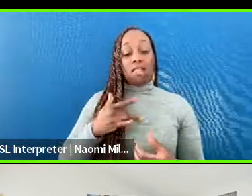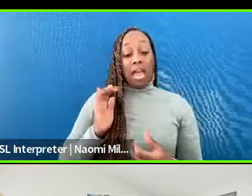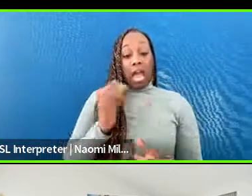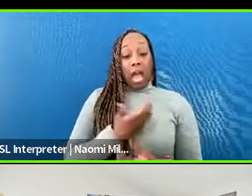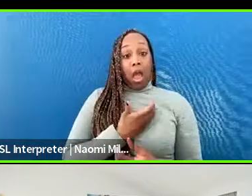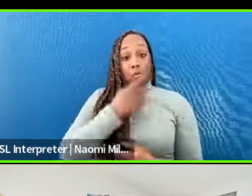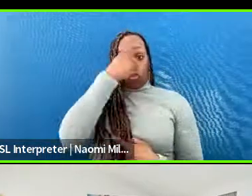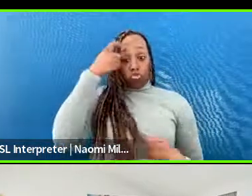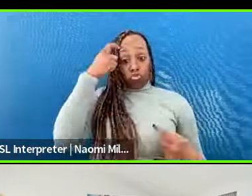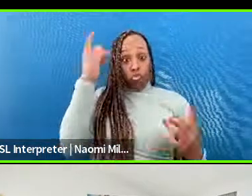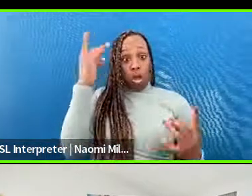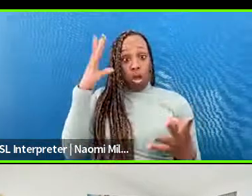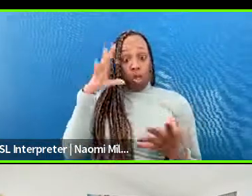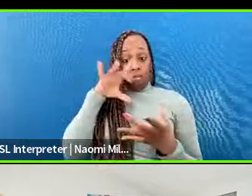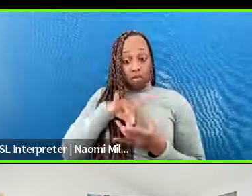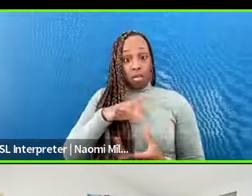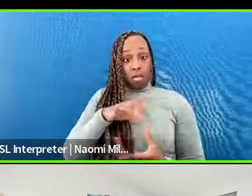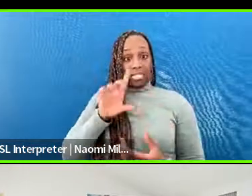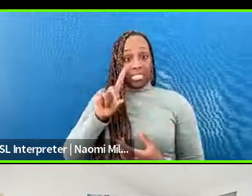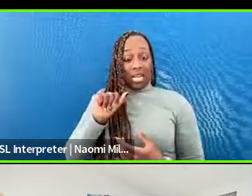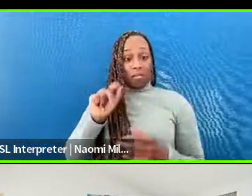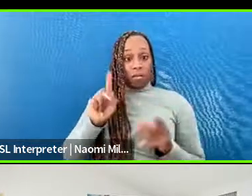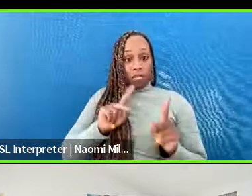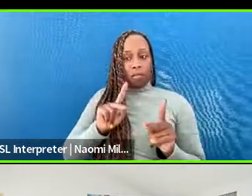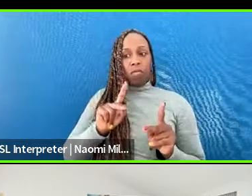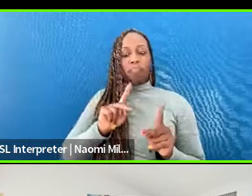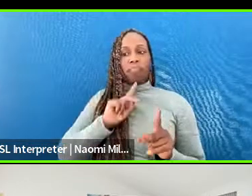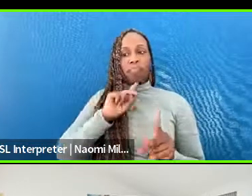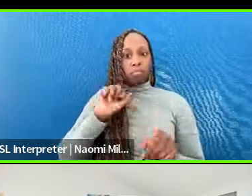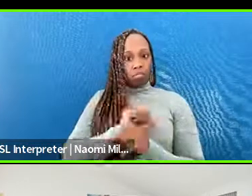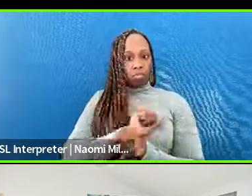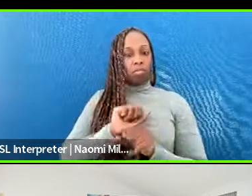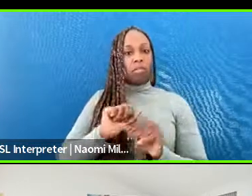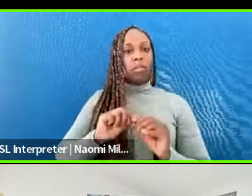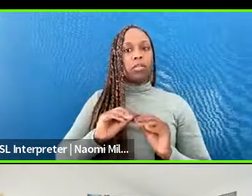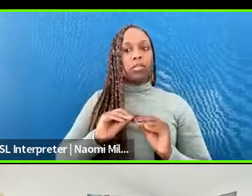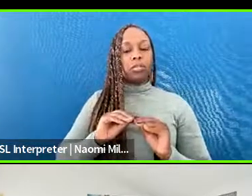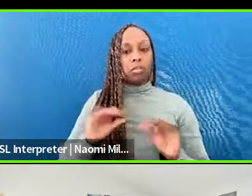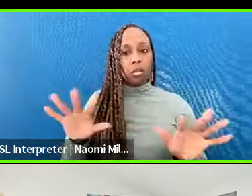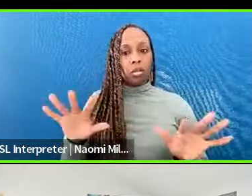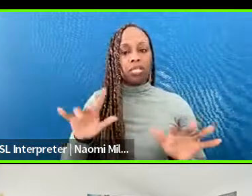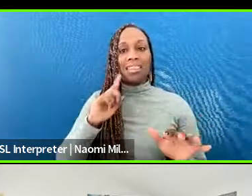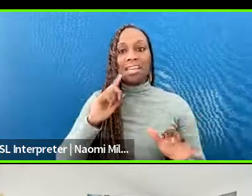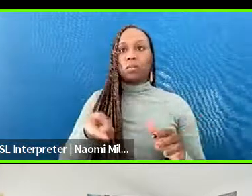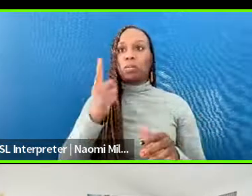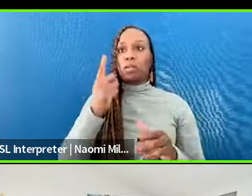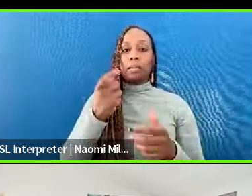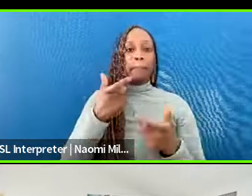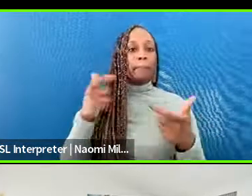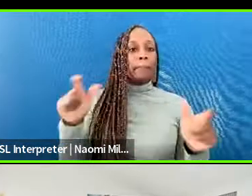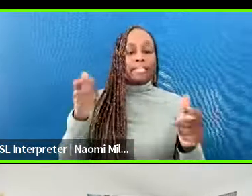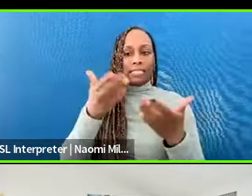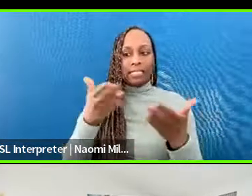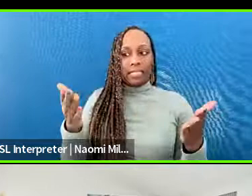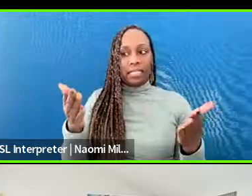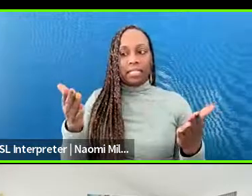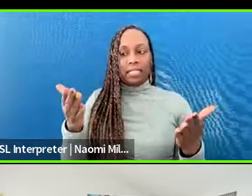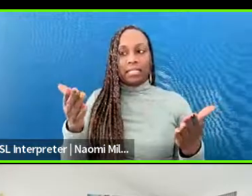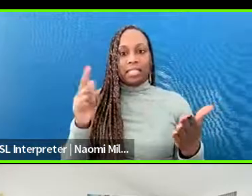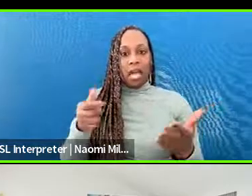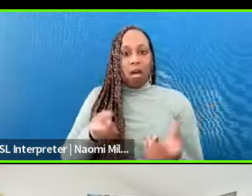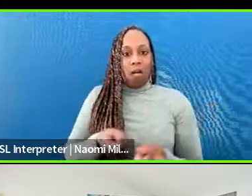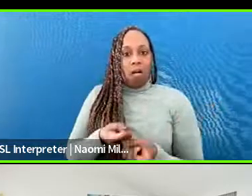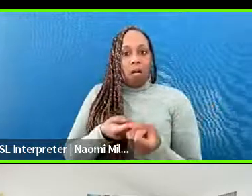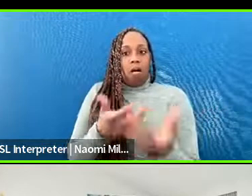disabled people definitely plays out and is one of the biggest conditions, I think, that is the cause